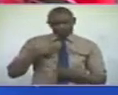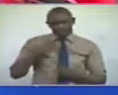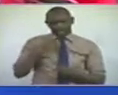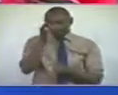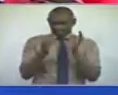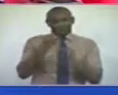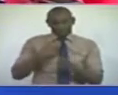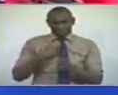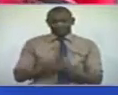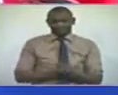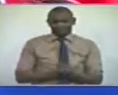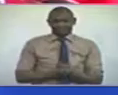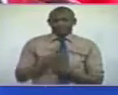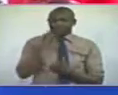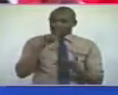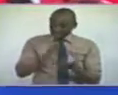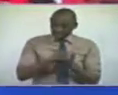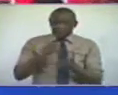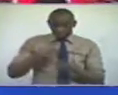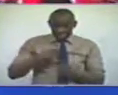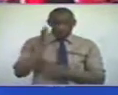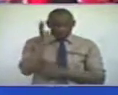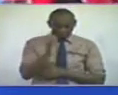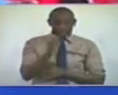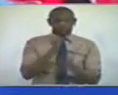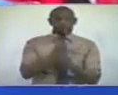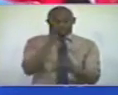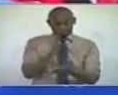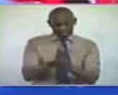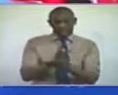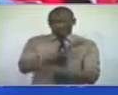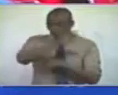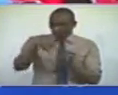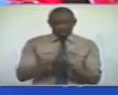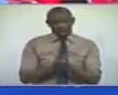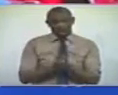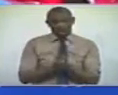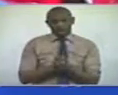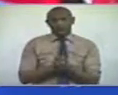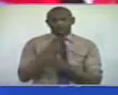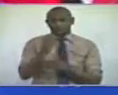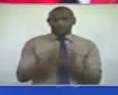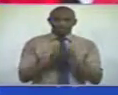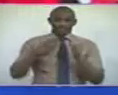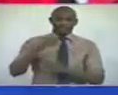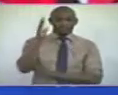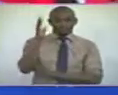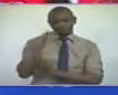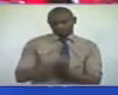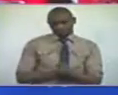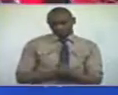judgment, that I shall do justice to all. So help me